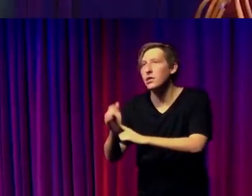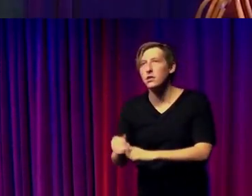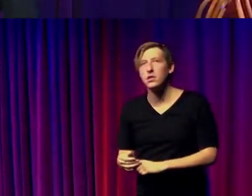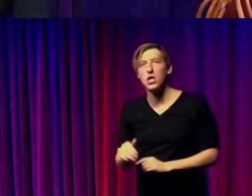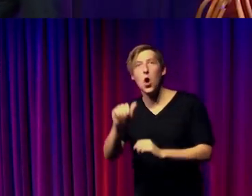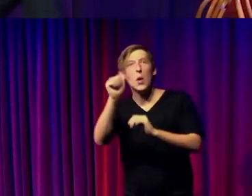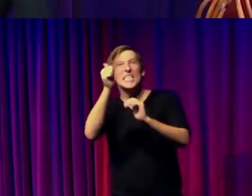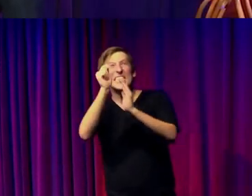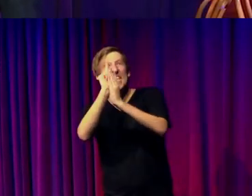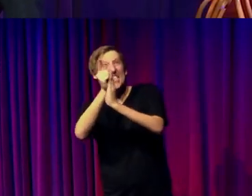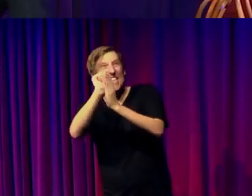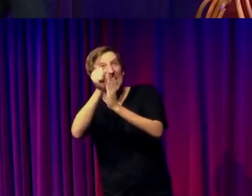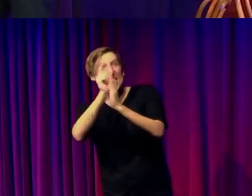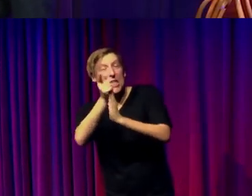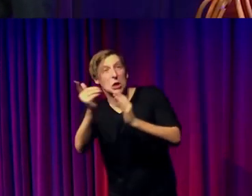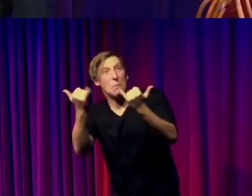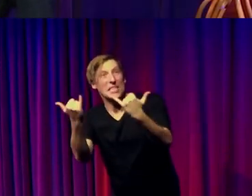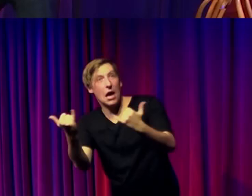ten seconds. Oh, no!